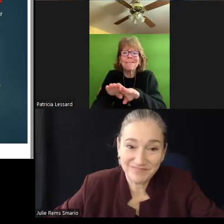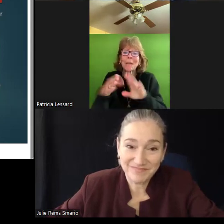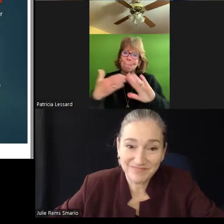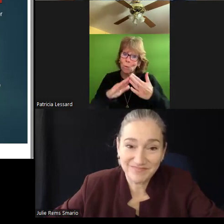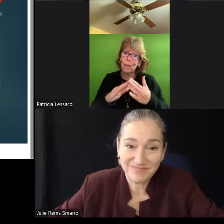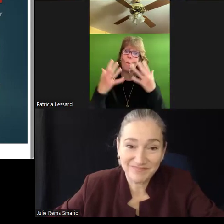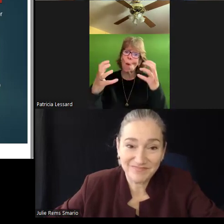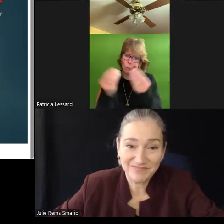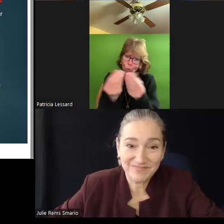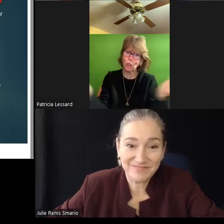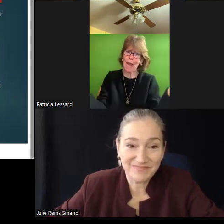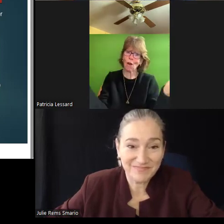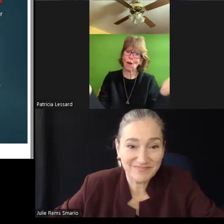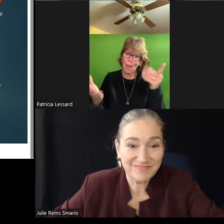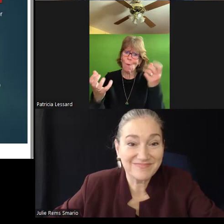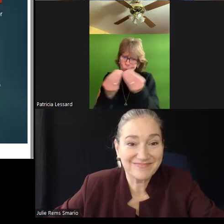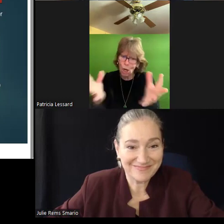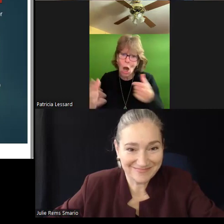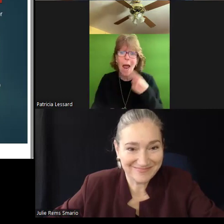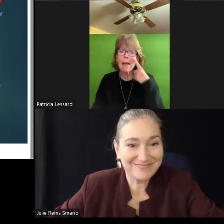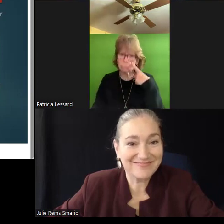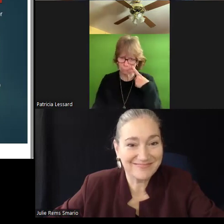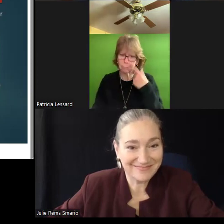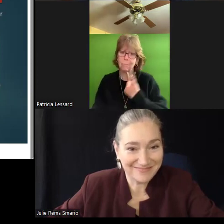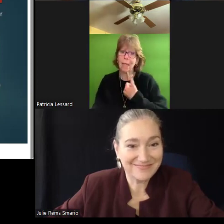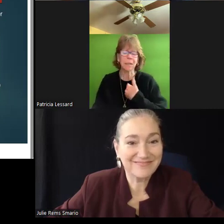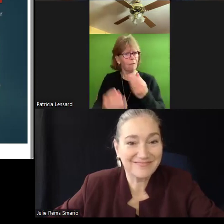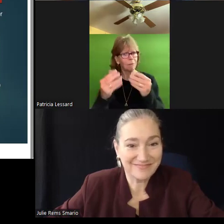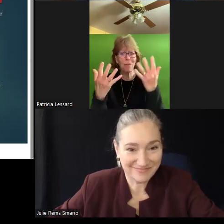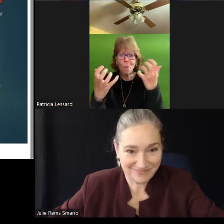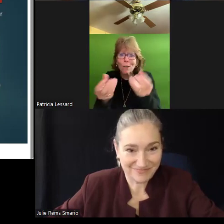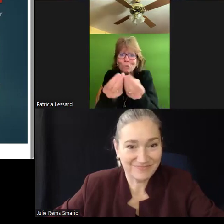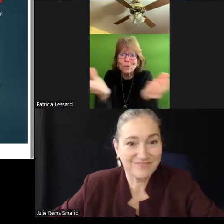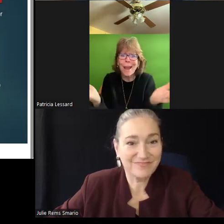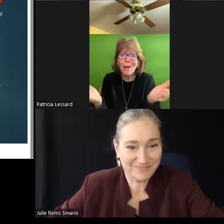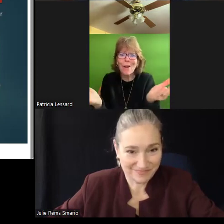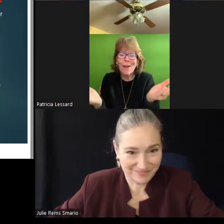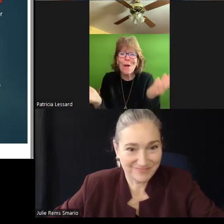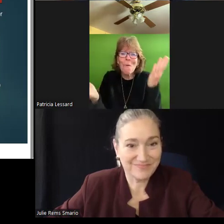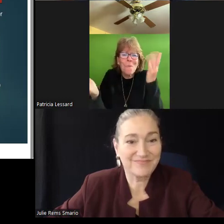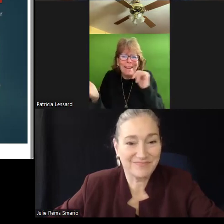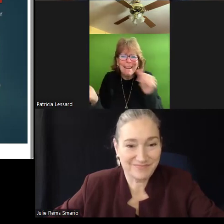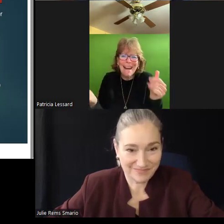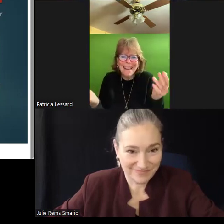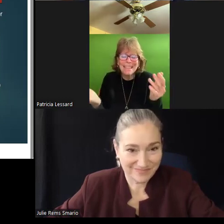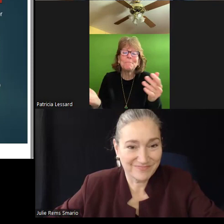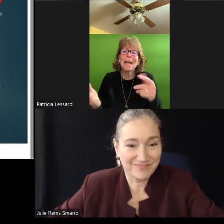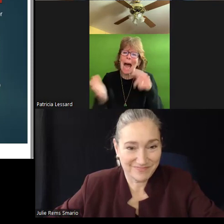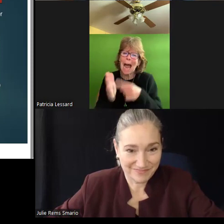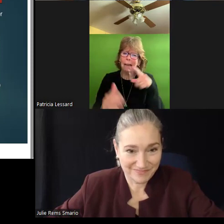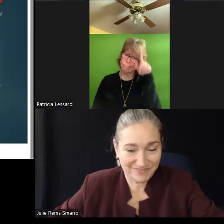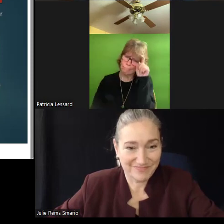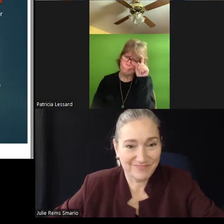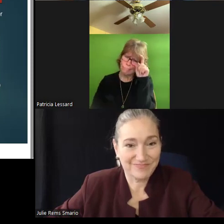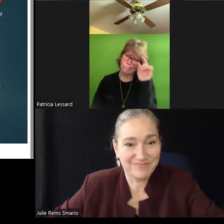to share it. I mean, I've seen it, I've witnessed it. And the one thing that comes to mind